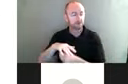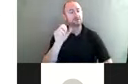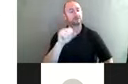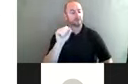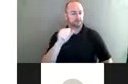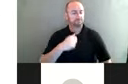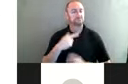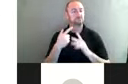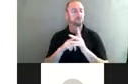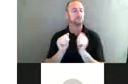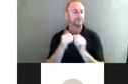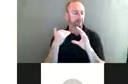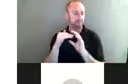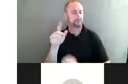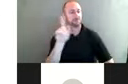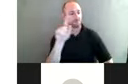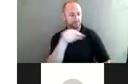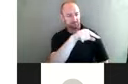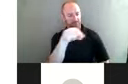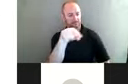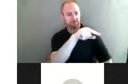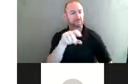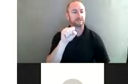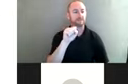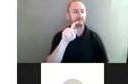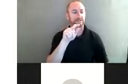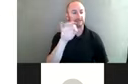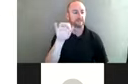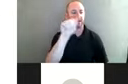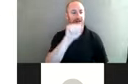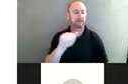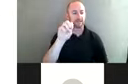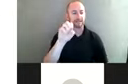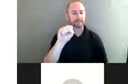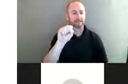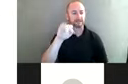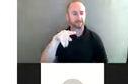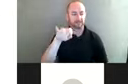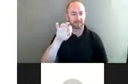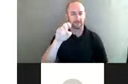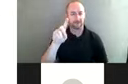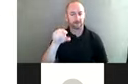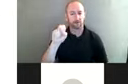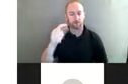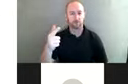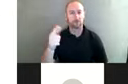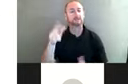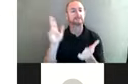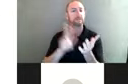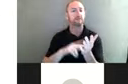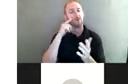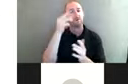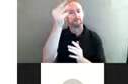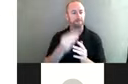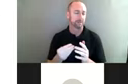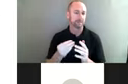I would start with that email that's showing on screen right now, staff@esipfed.org. And like I said, you can sign up for that Monday mailing